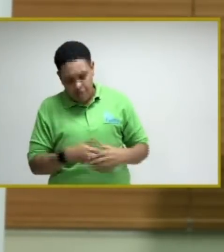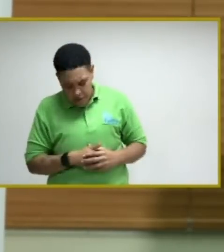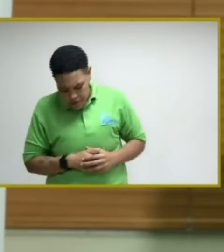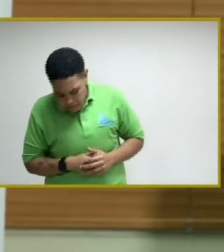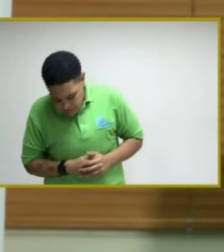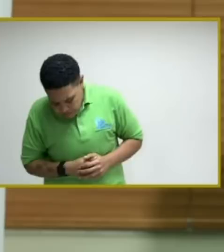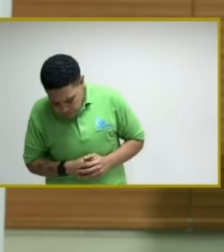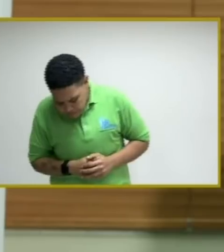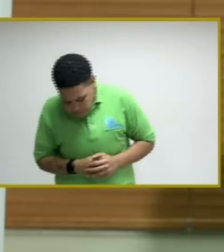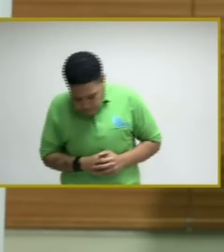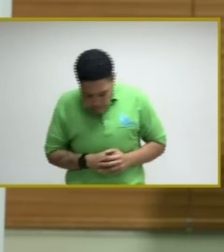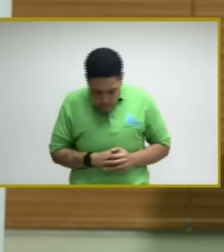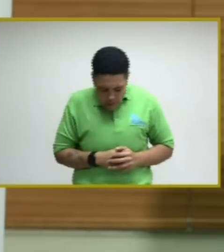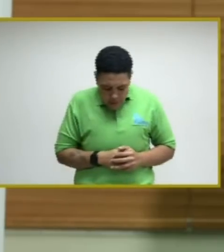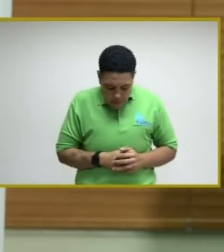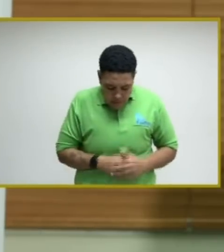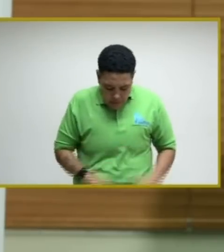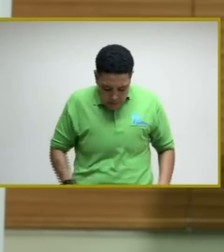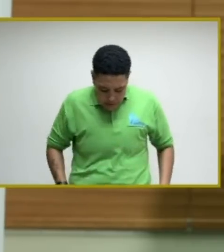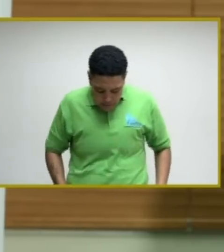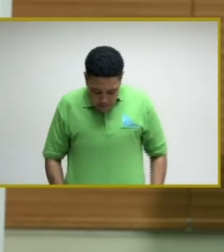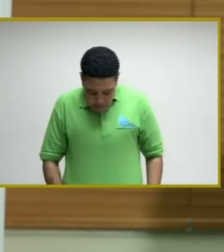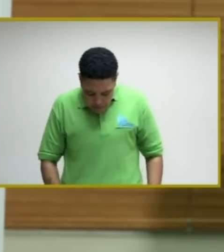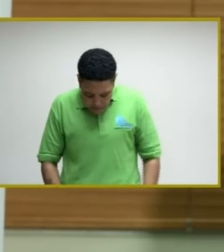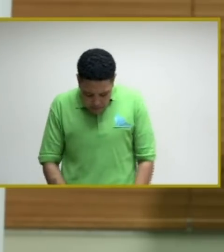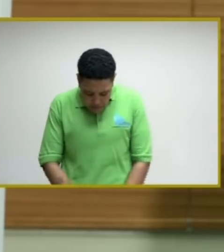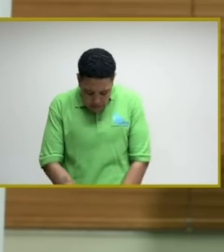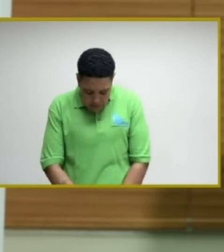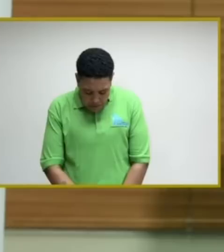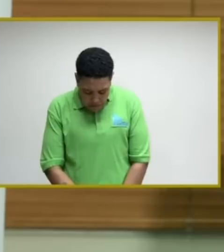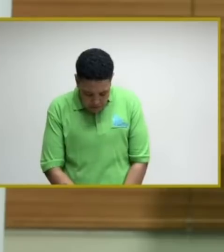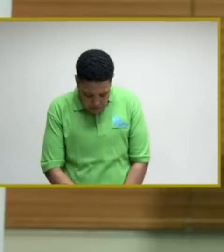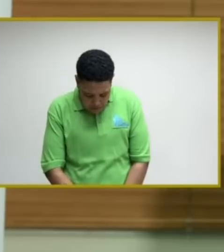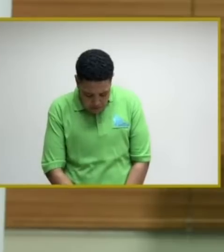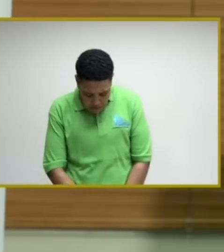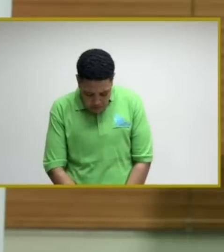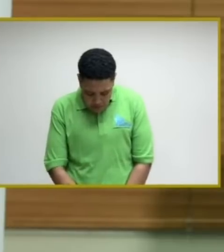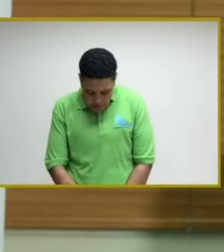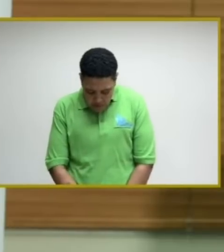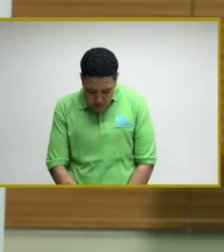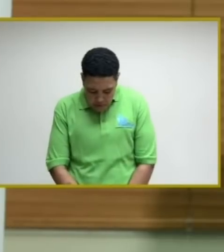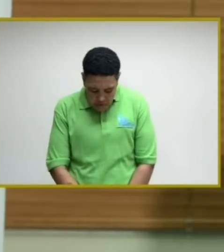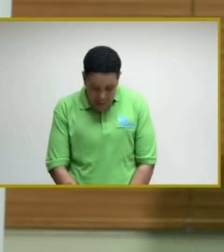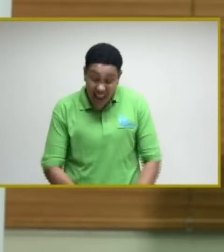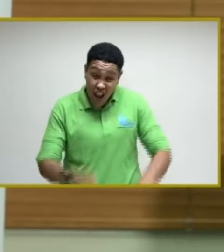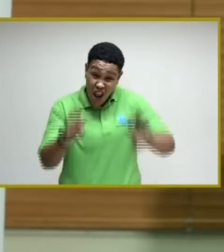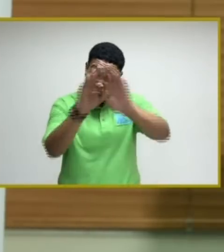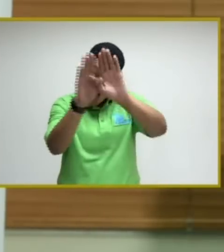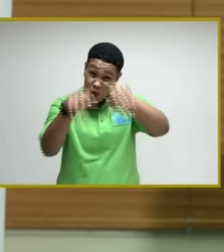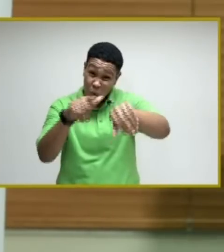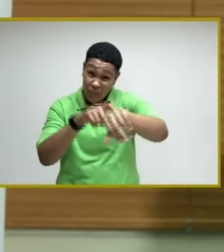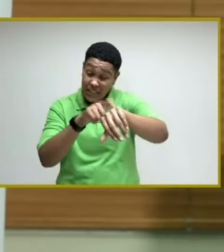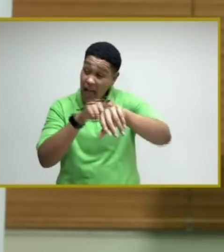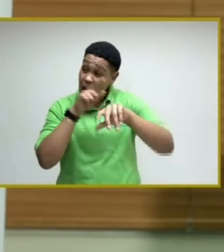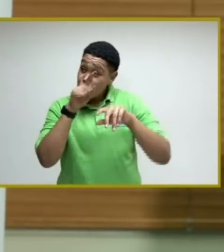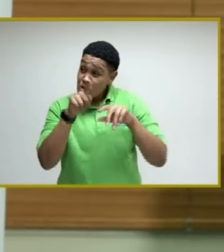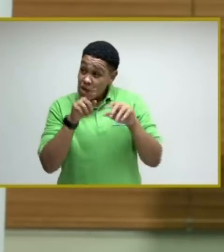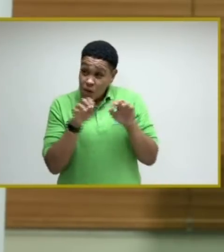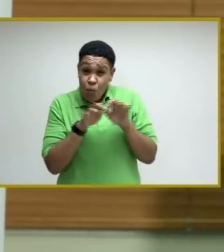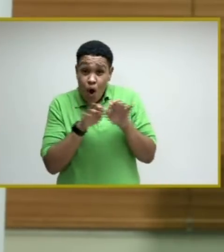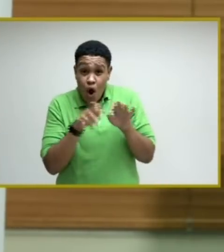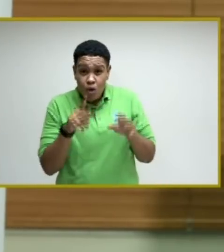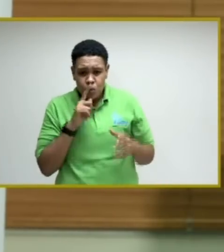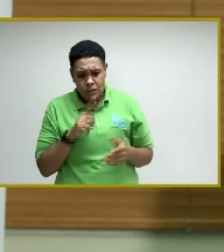The lockdown period is bearing fruit. We're seeing positivity rates and reproductive rates coming